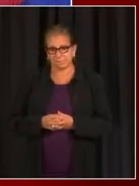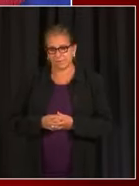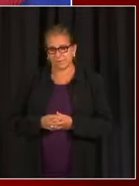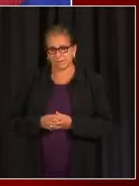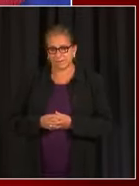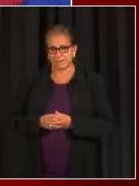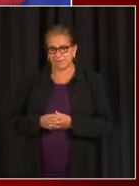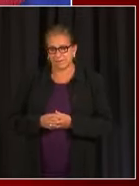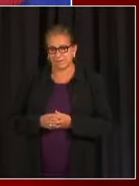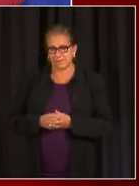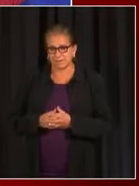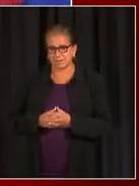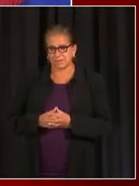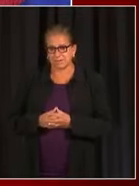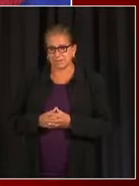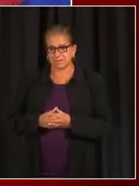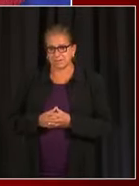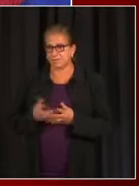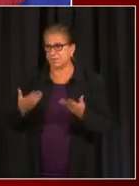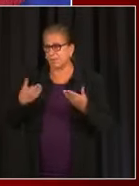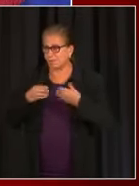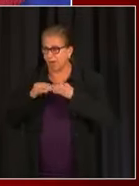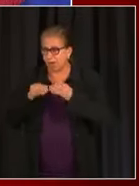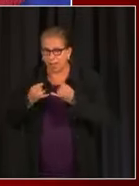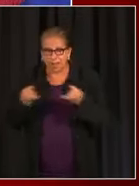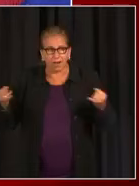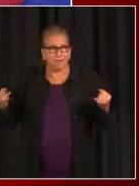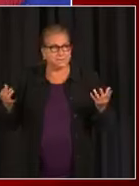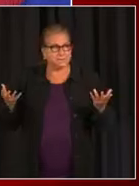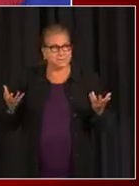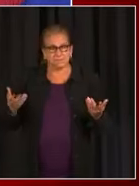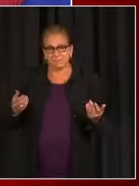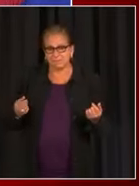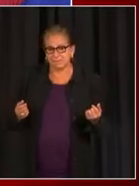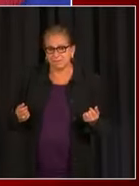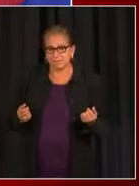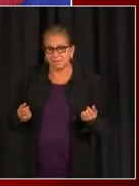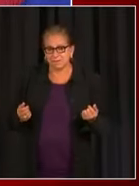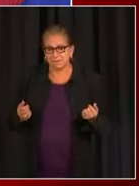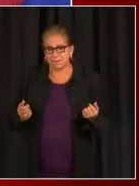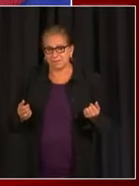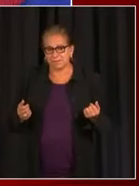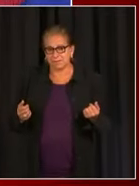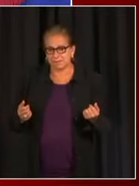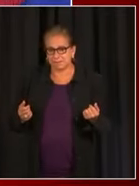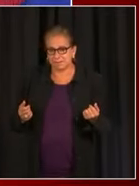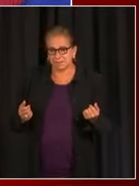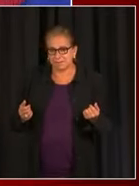even remember of guidelines, and I haven't seen any that say people can't